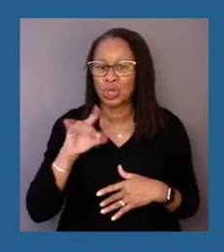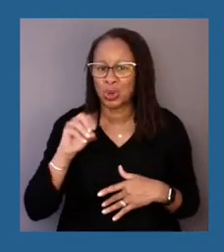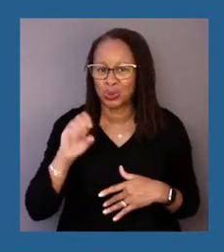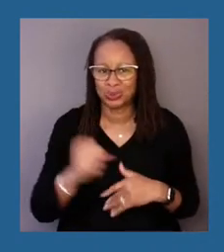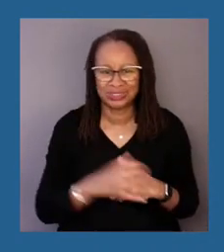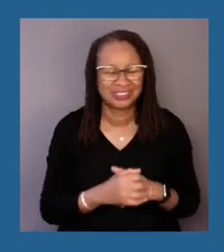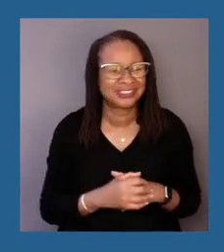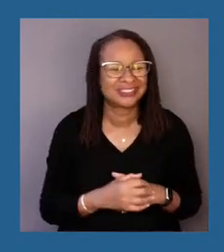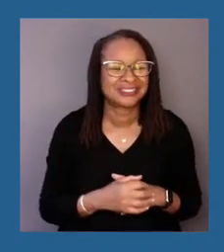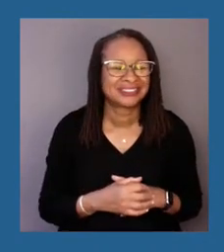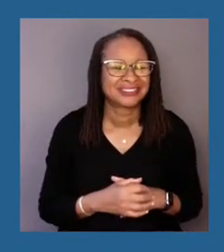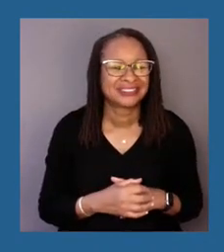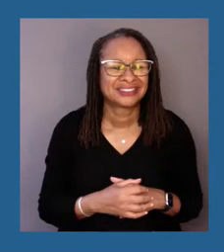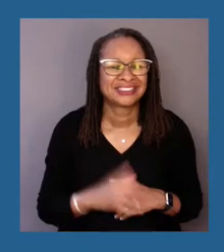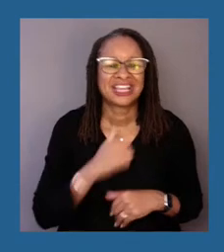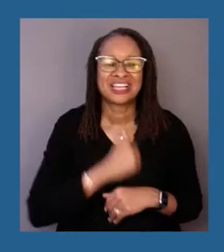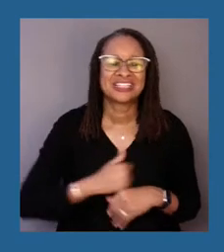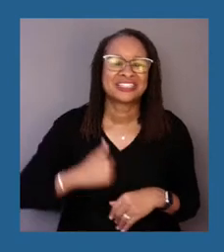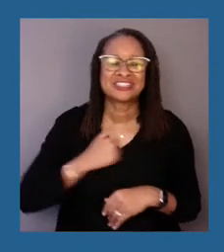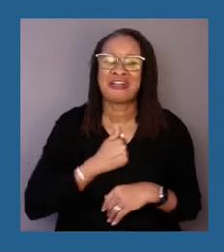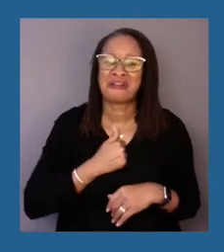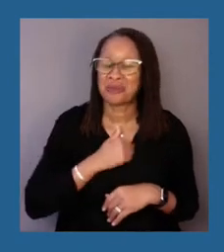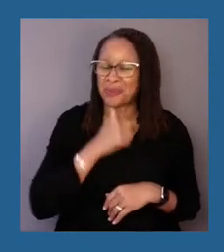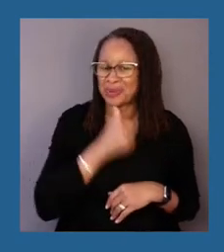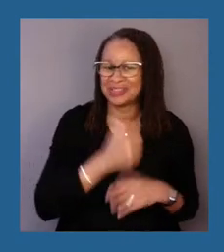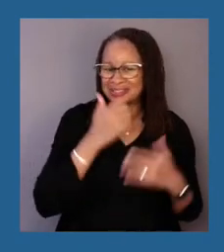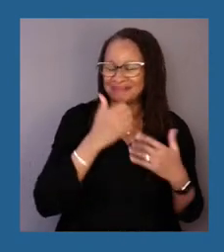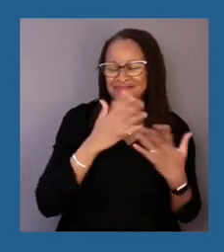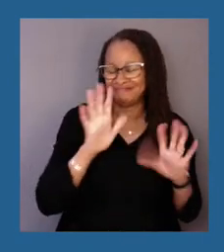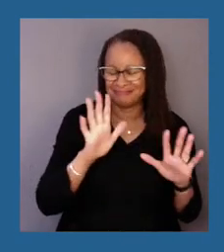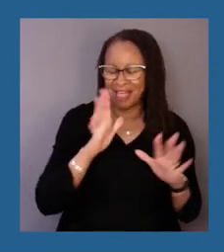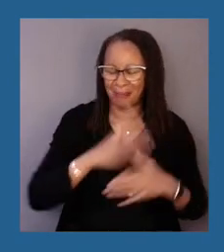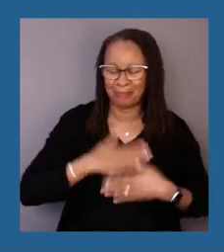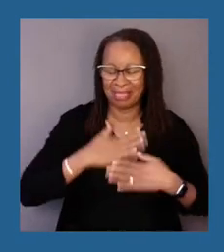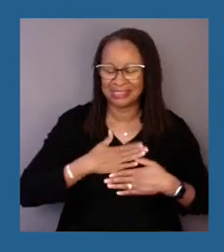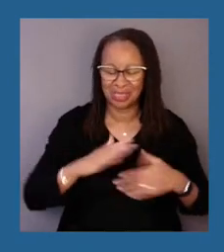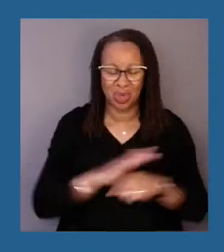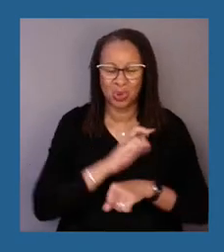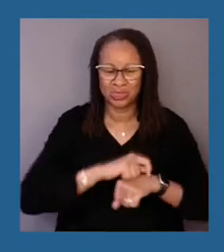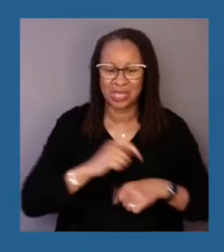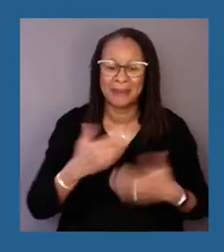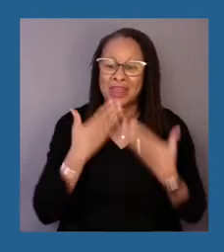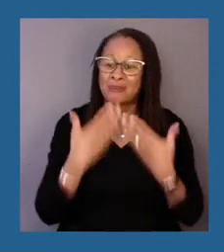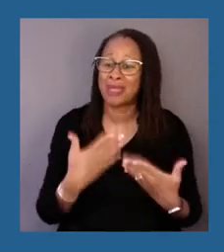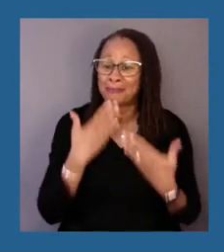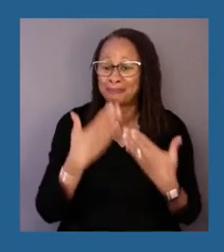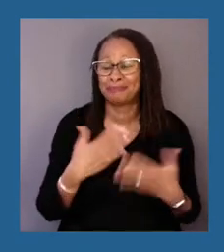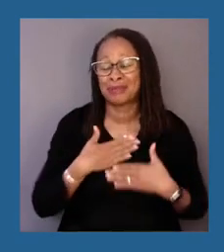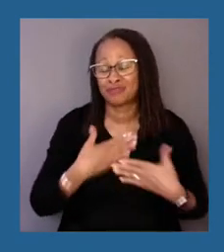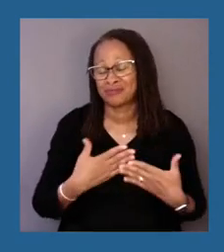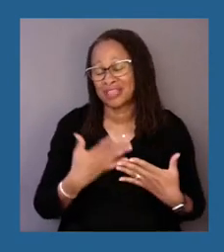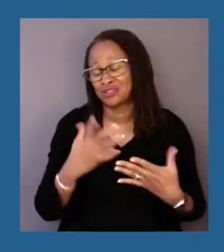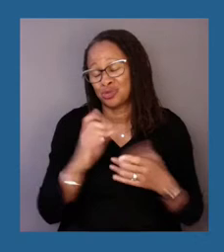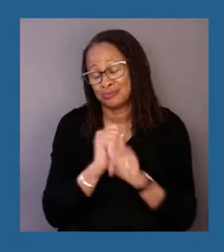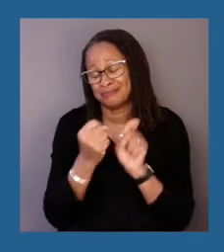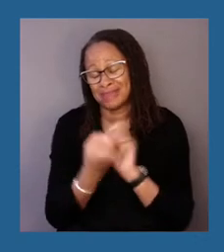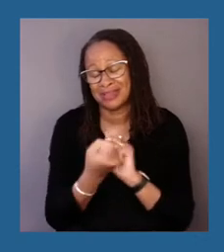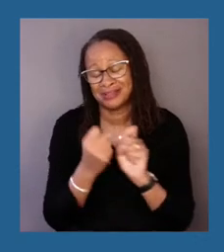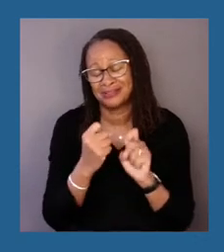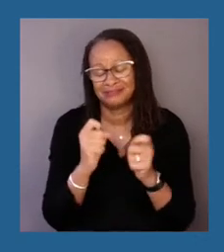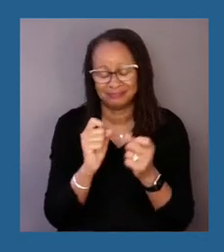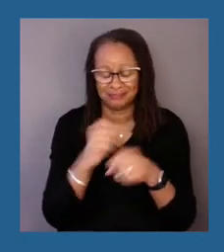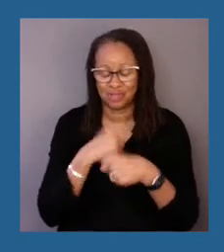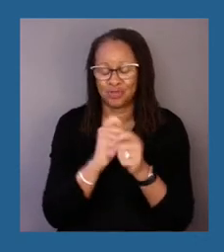I'm sorry that it was unpleasant for even a moment, and I'm grateful that you made the change that you made. And thank you so much for your help